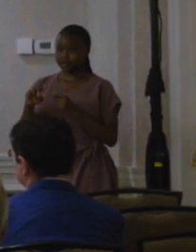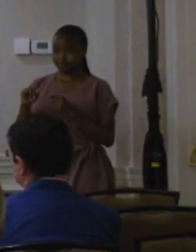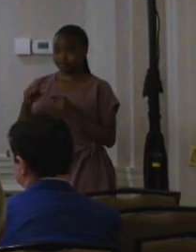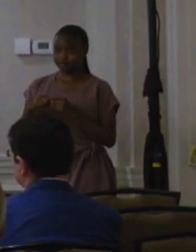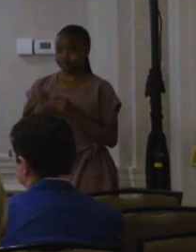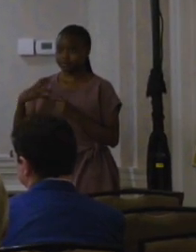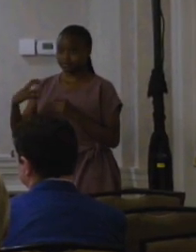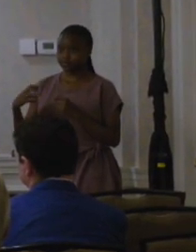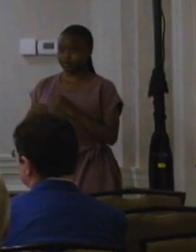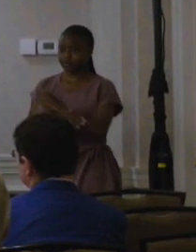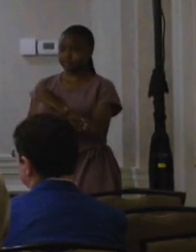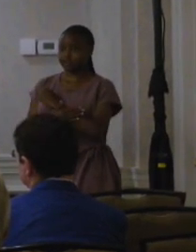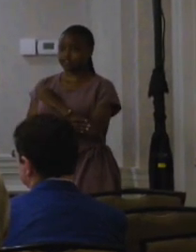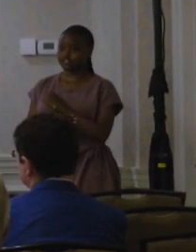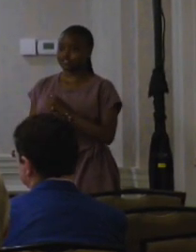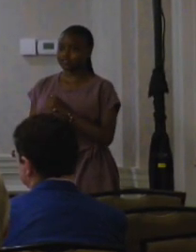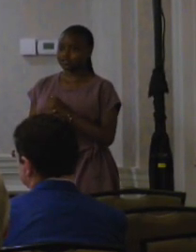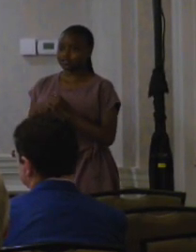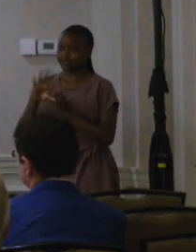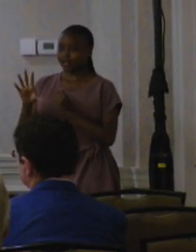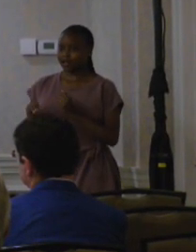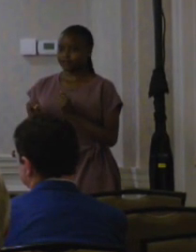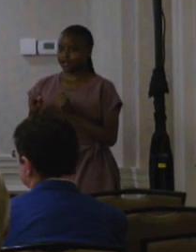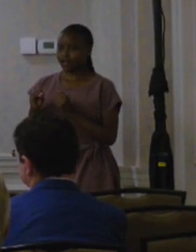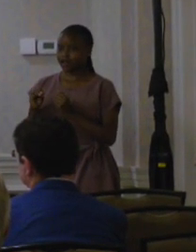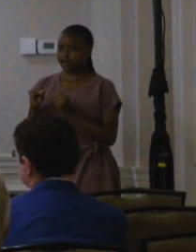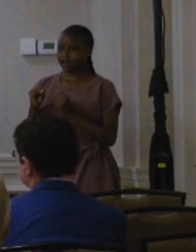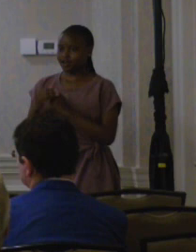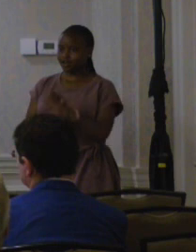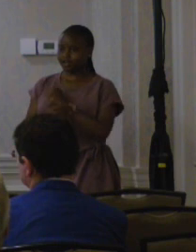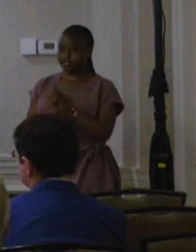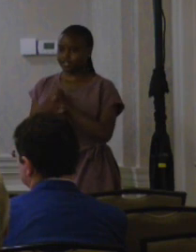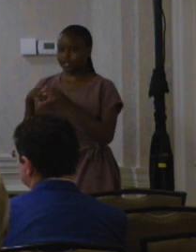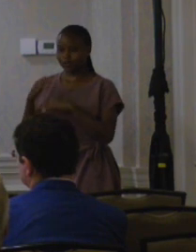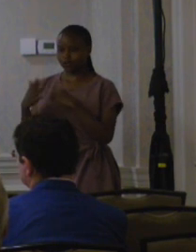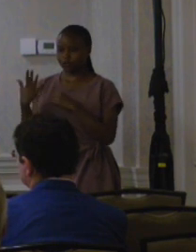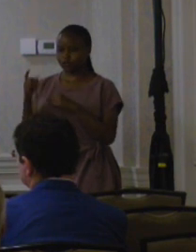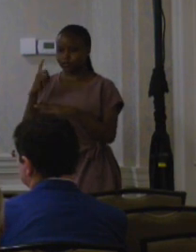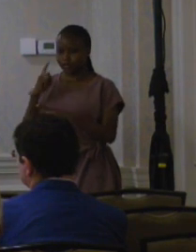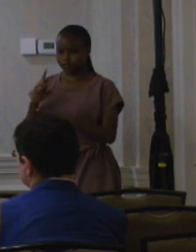a survey of a couple dozen African countries, there are almost 5